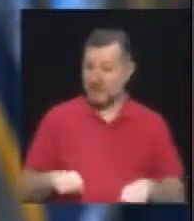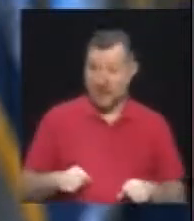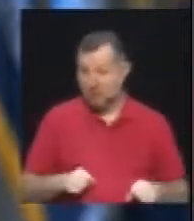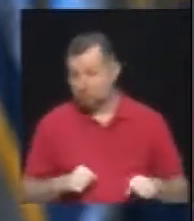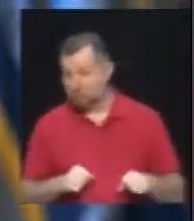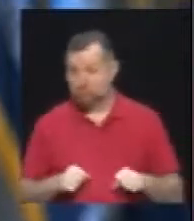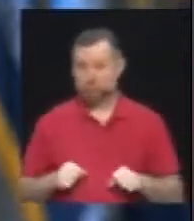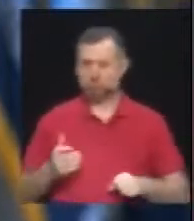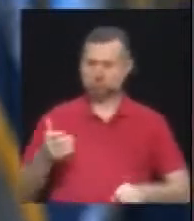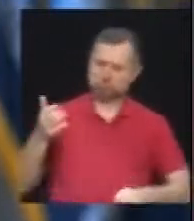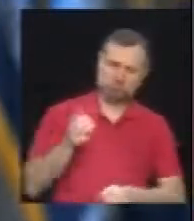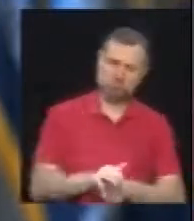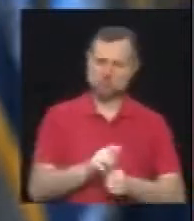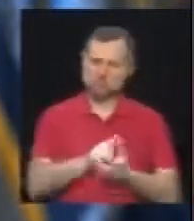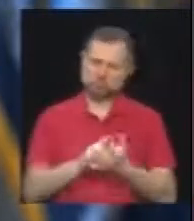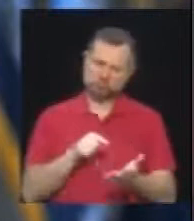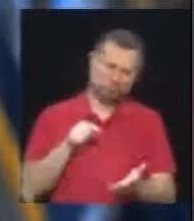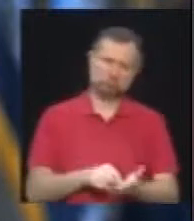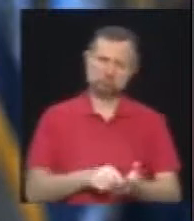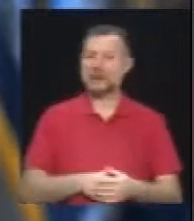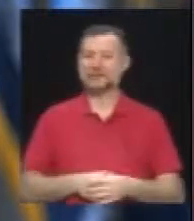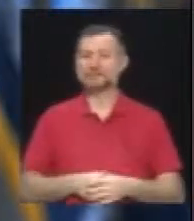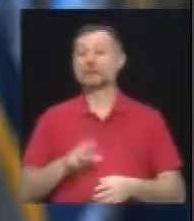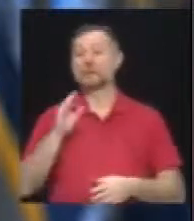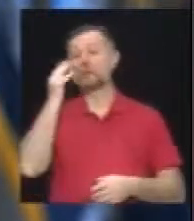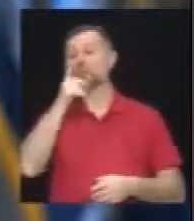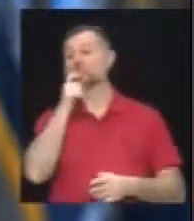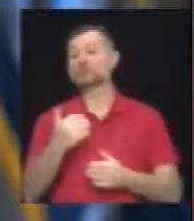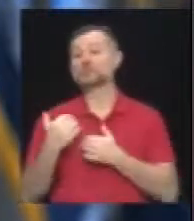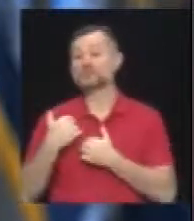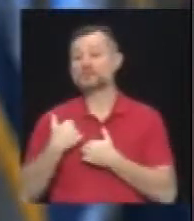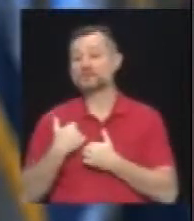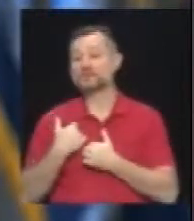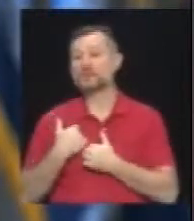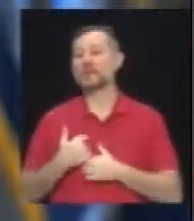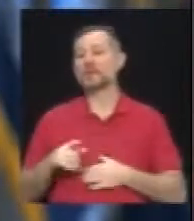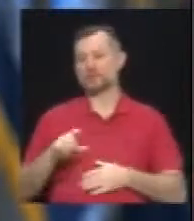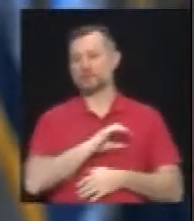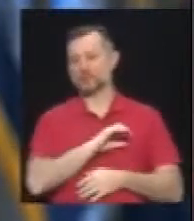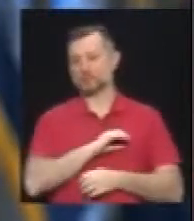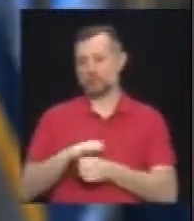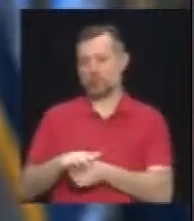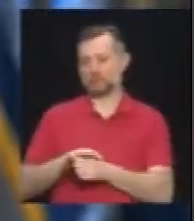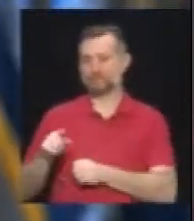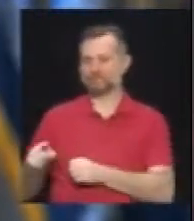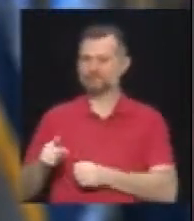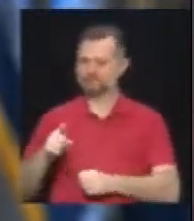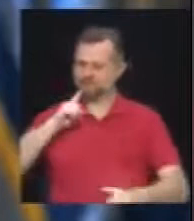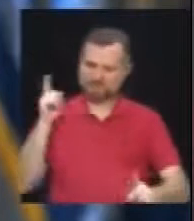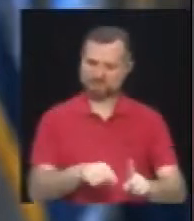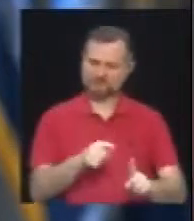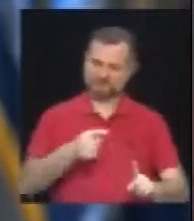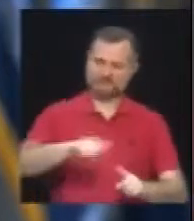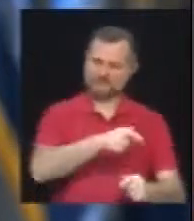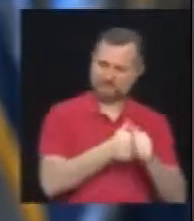not enforce the law. Local police must be mandated to do that.